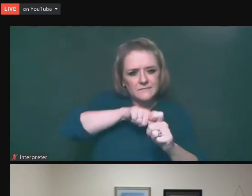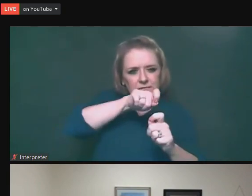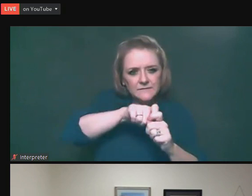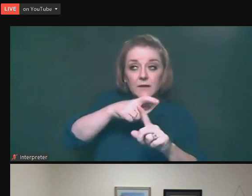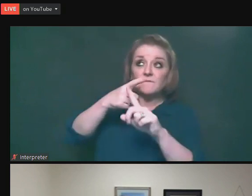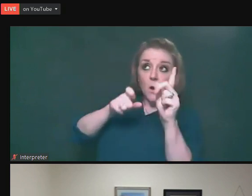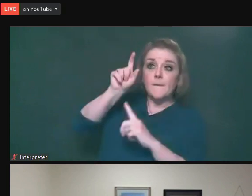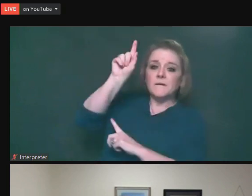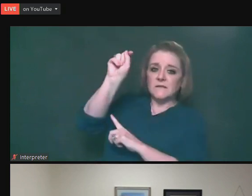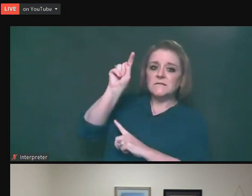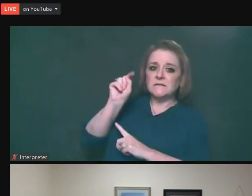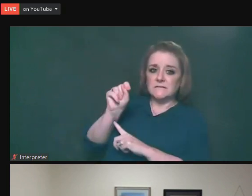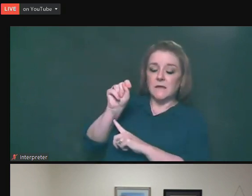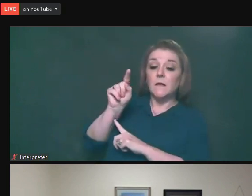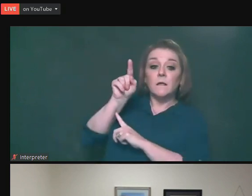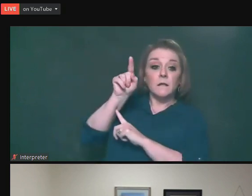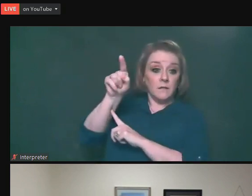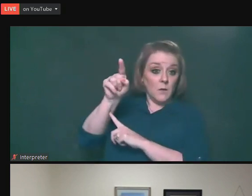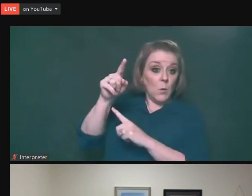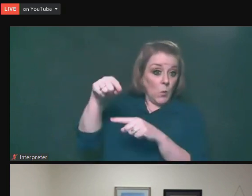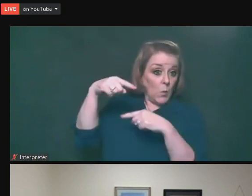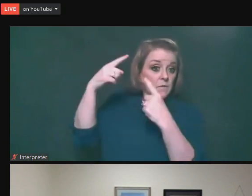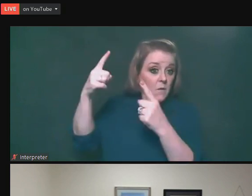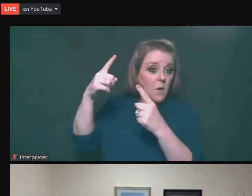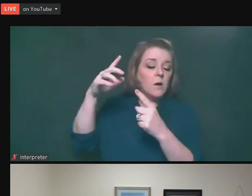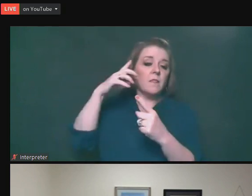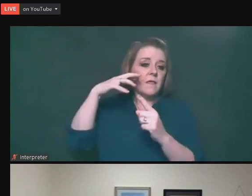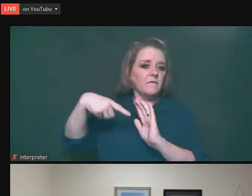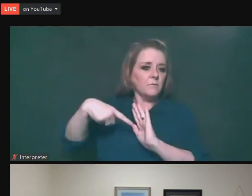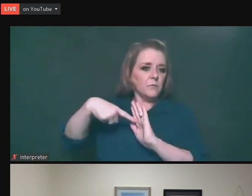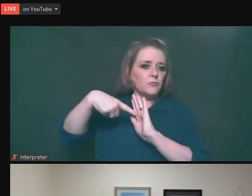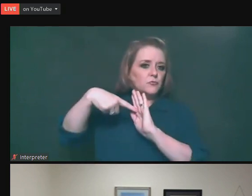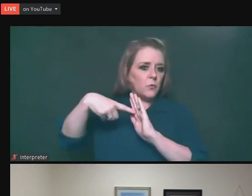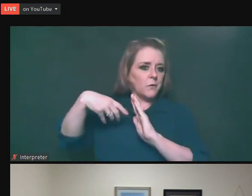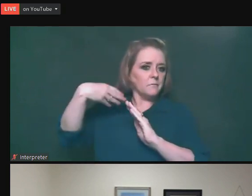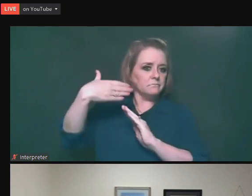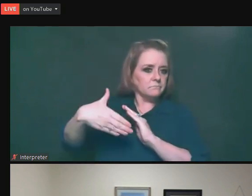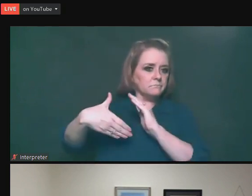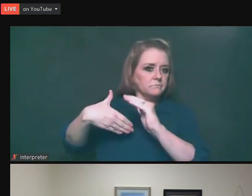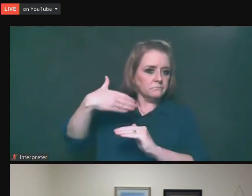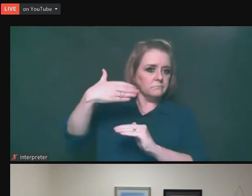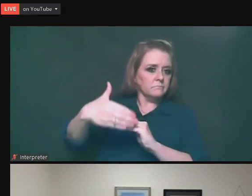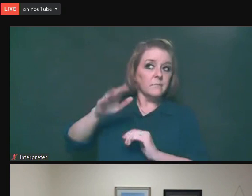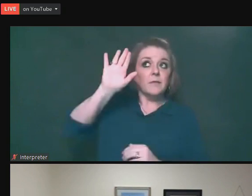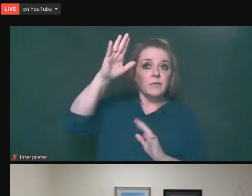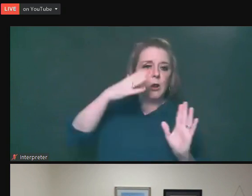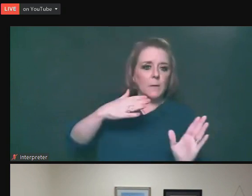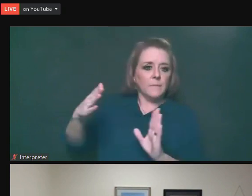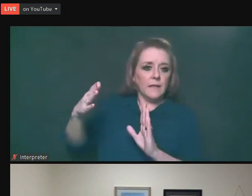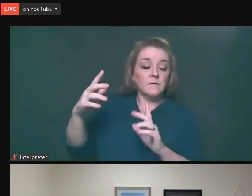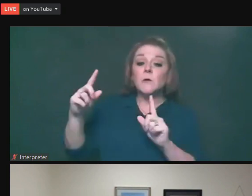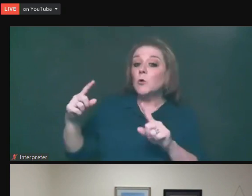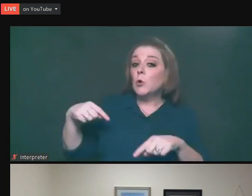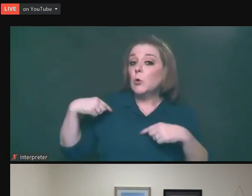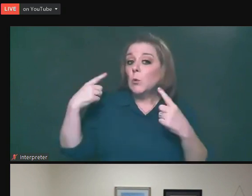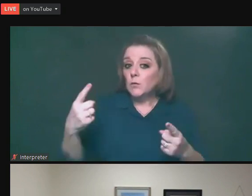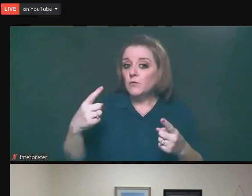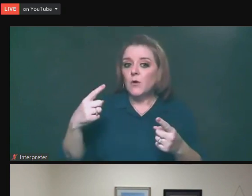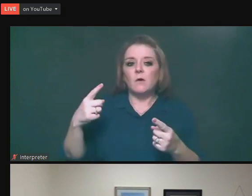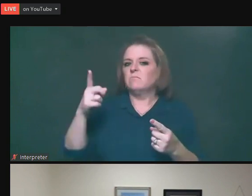Texas Tech. They have revealed slowly their plans, and I don't think the plans for semester 2